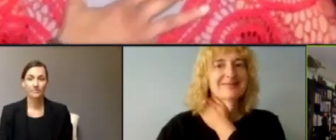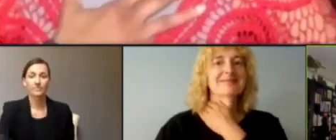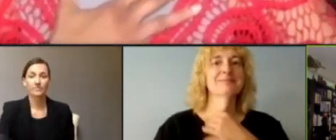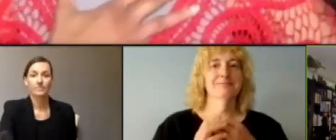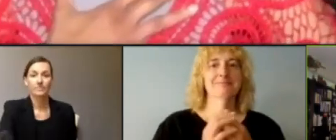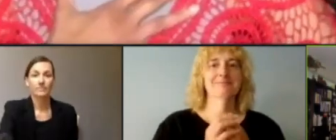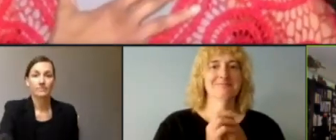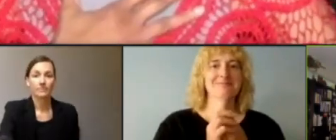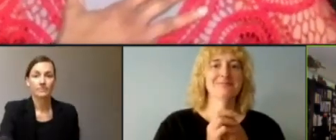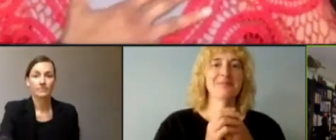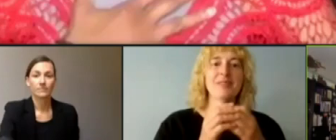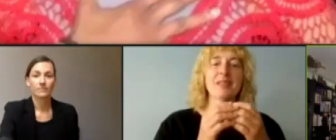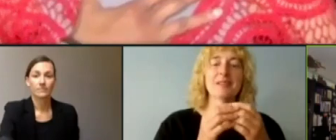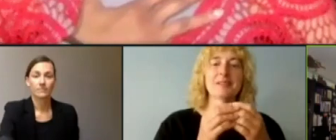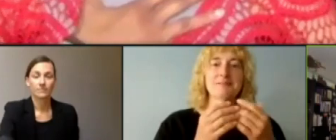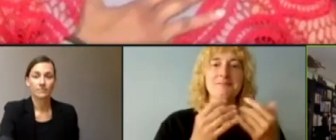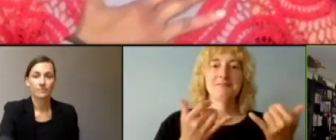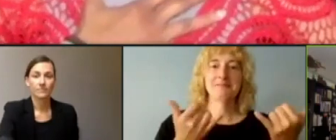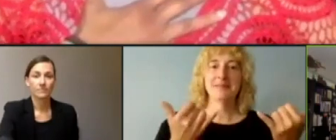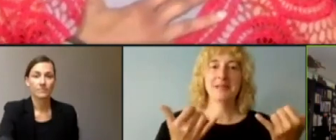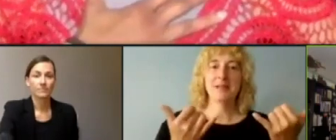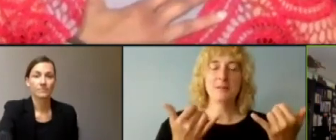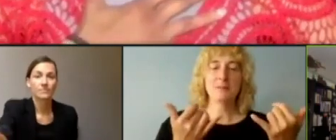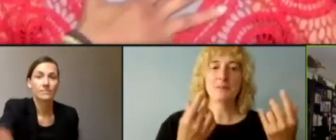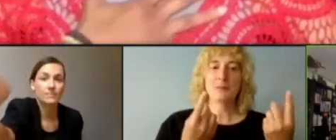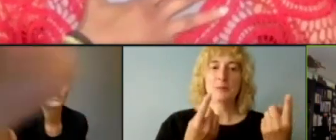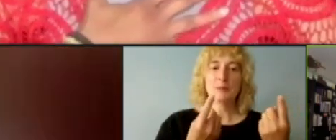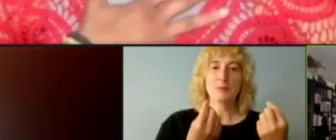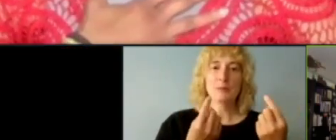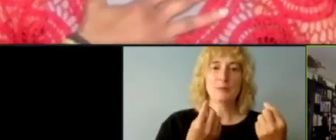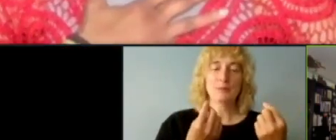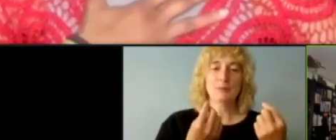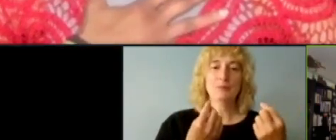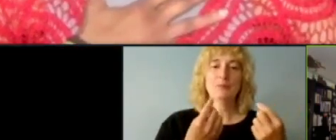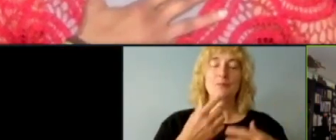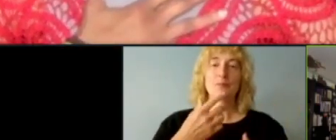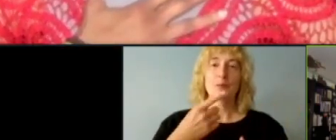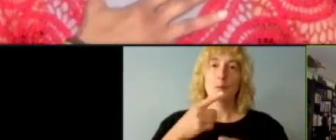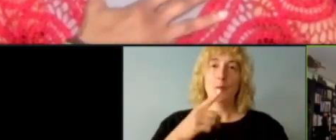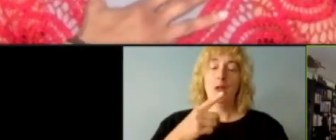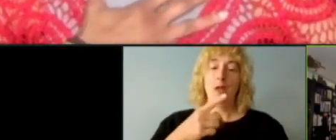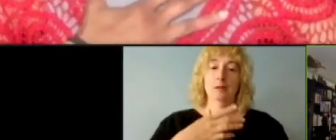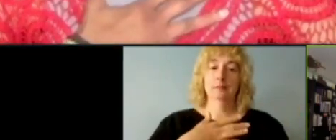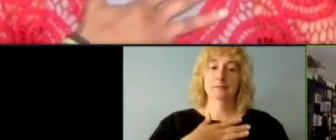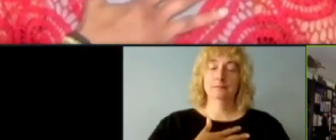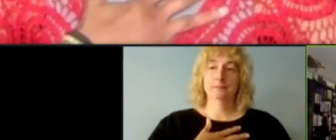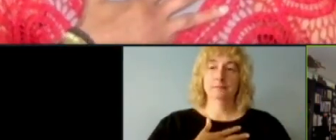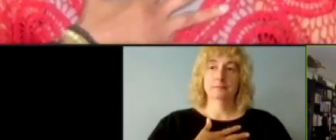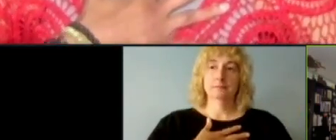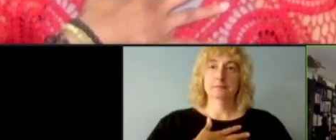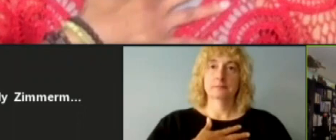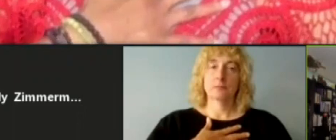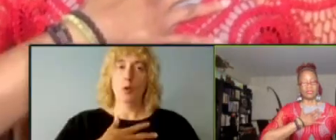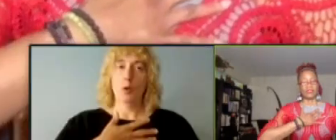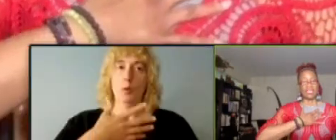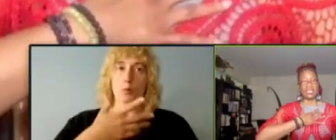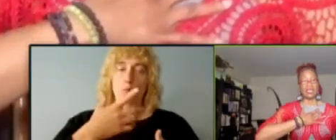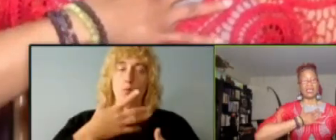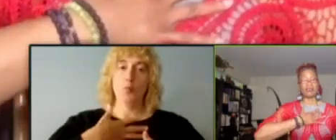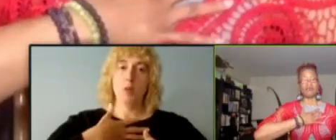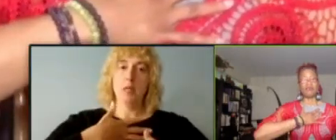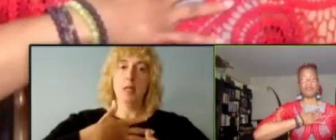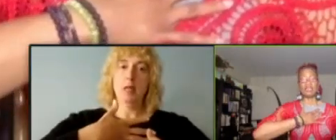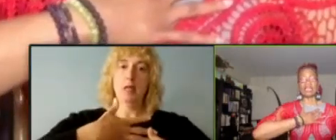So this time what I'd like you to do is think of this. As you are breathing in,